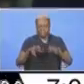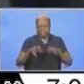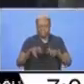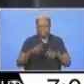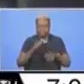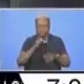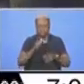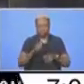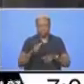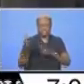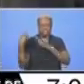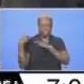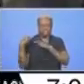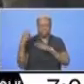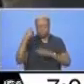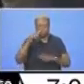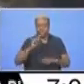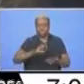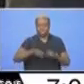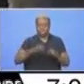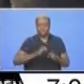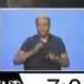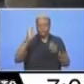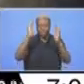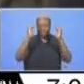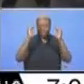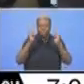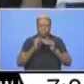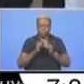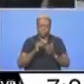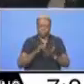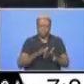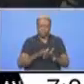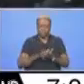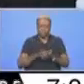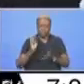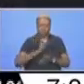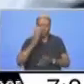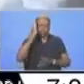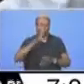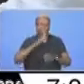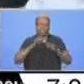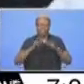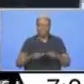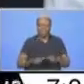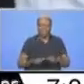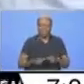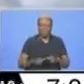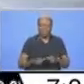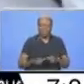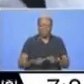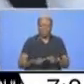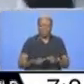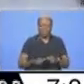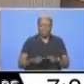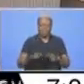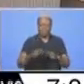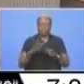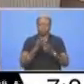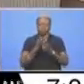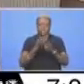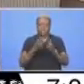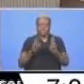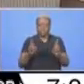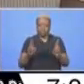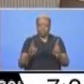for. And so I hope that the international community will be able. Now, obviously, is the moment of still rescue in